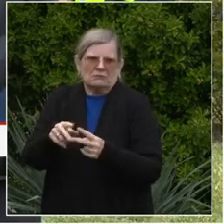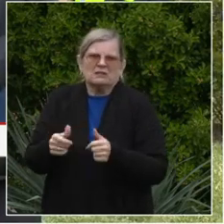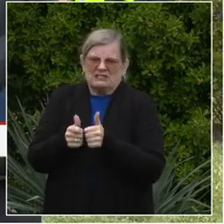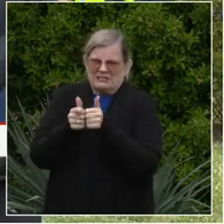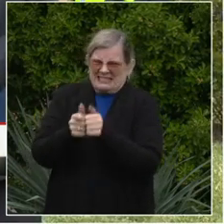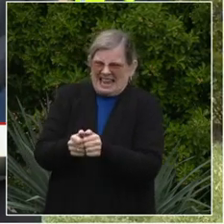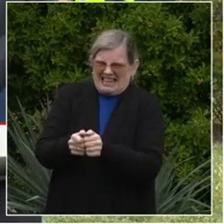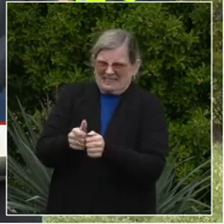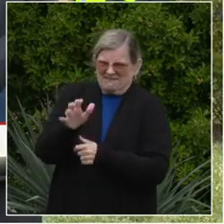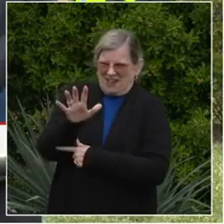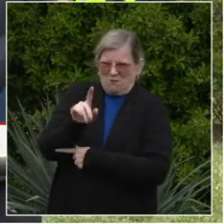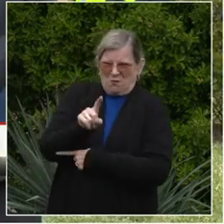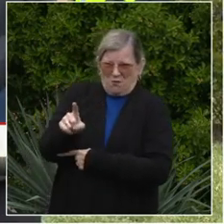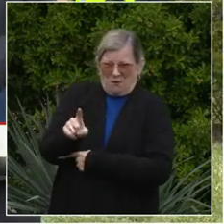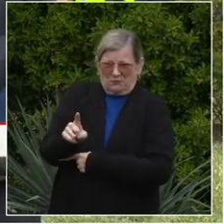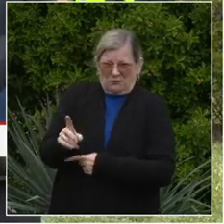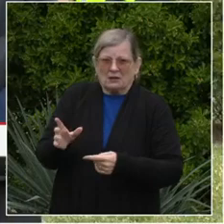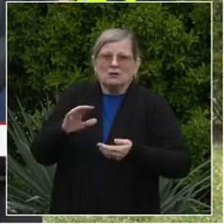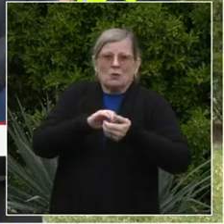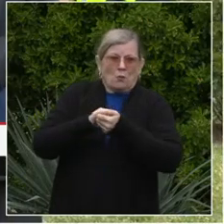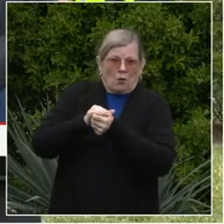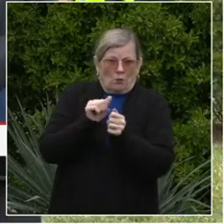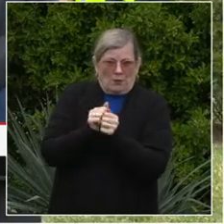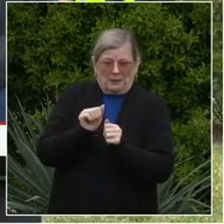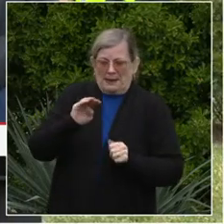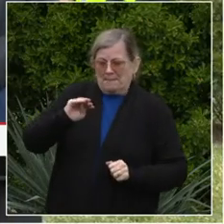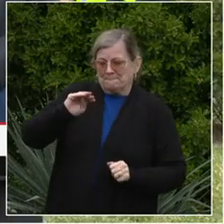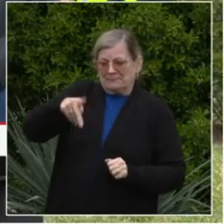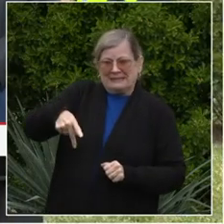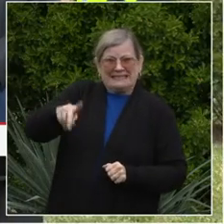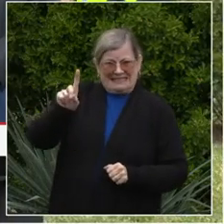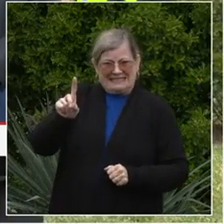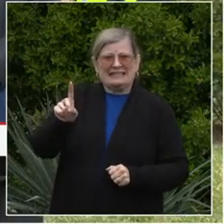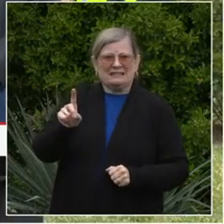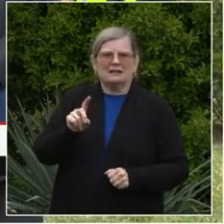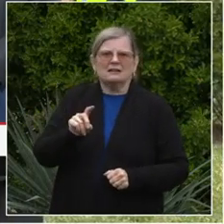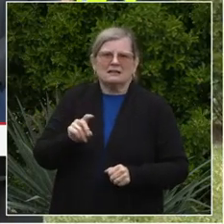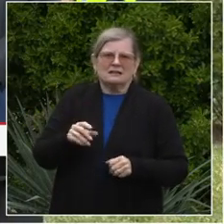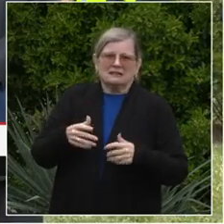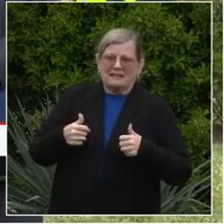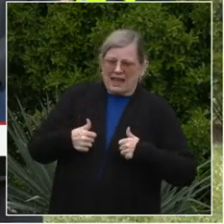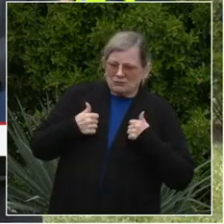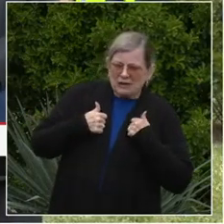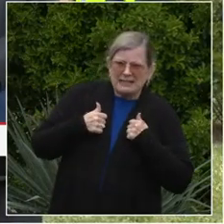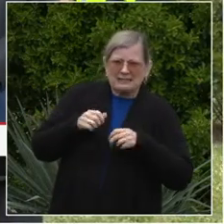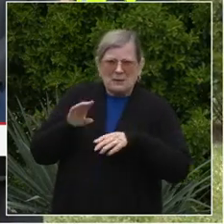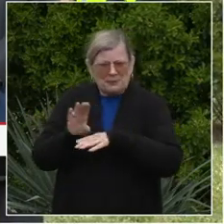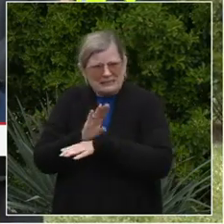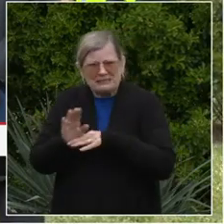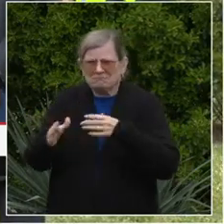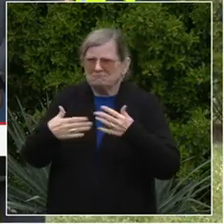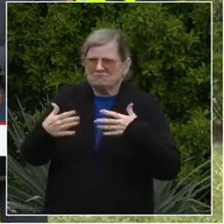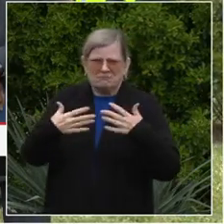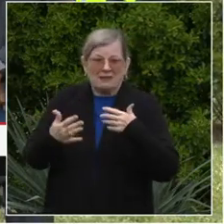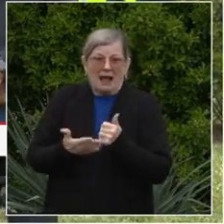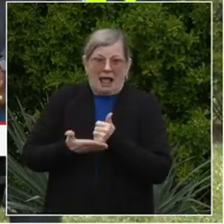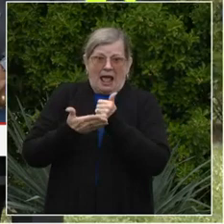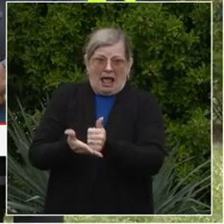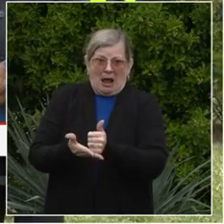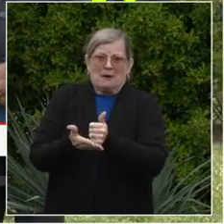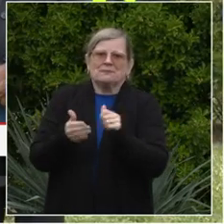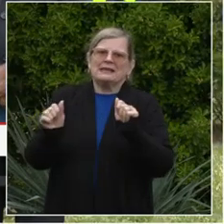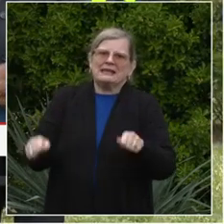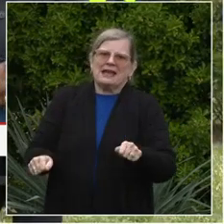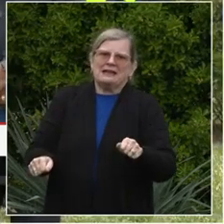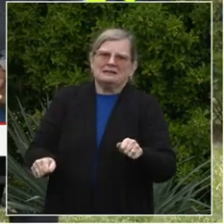MPD. Residents and businesses can also help MPD by participating in our